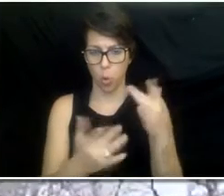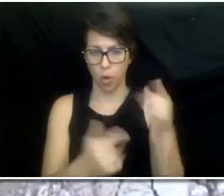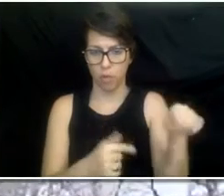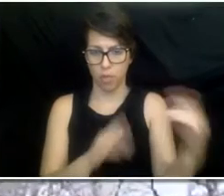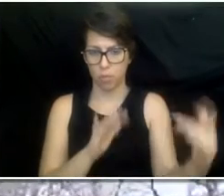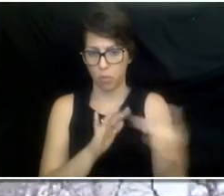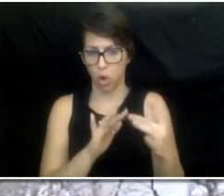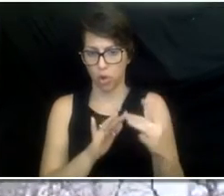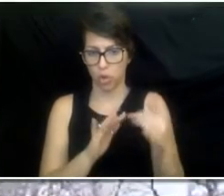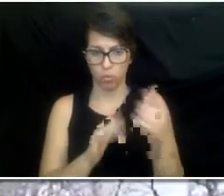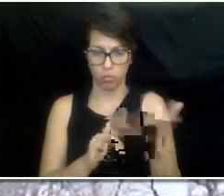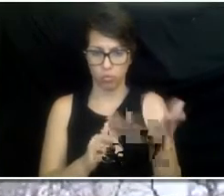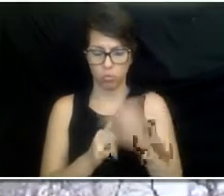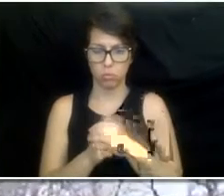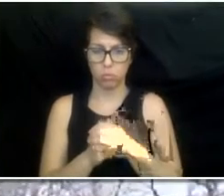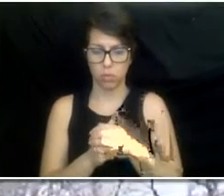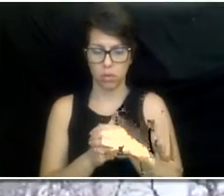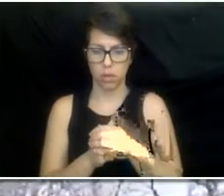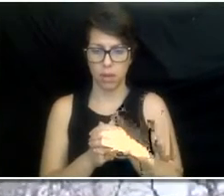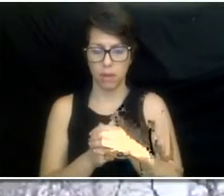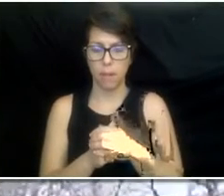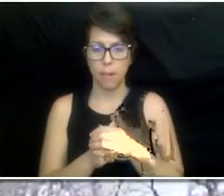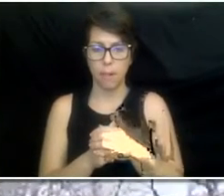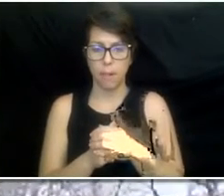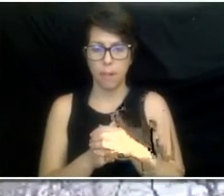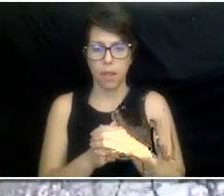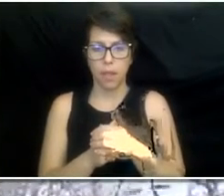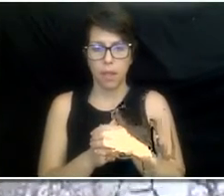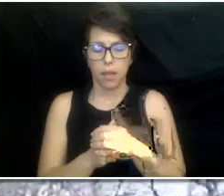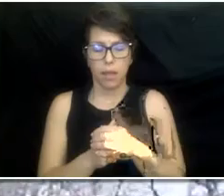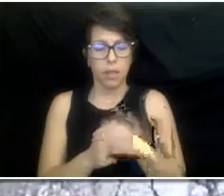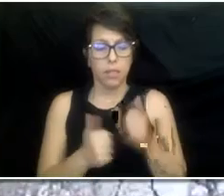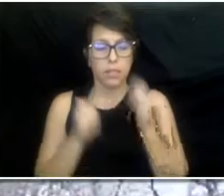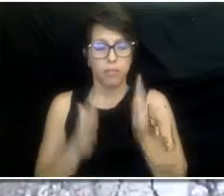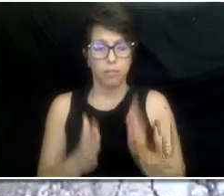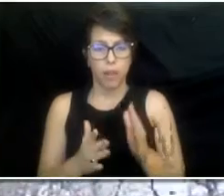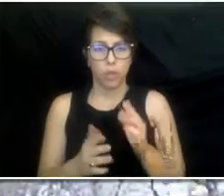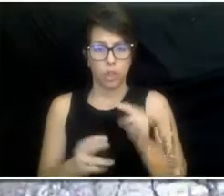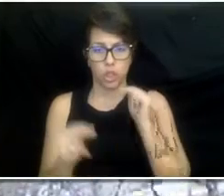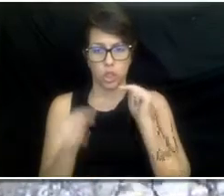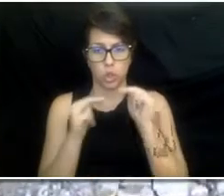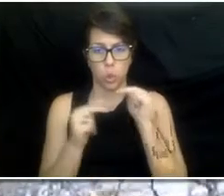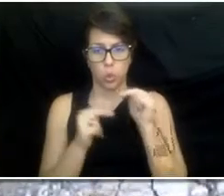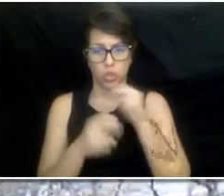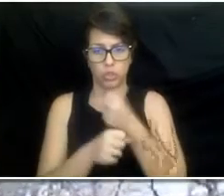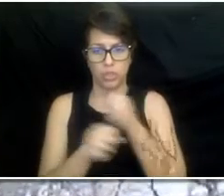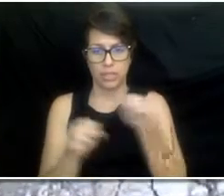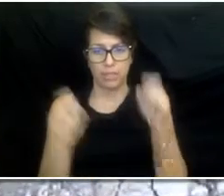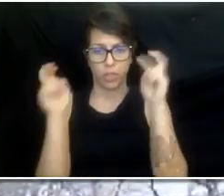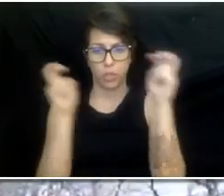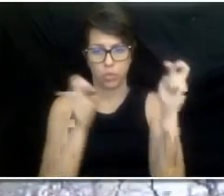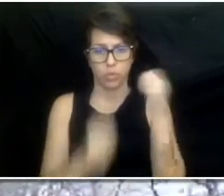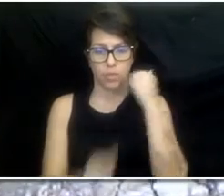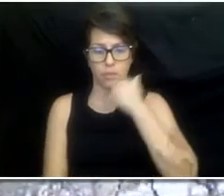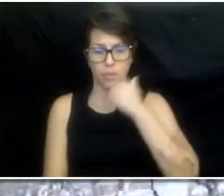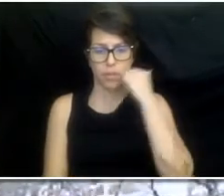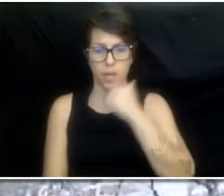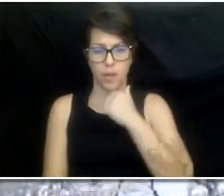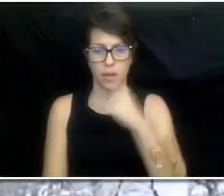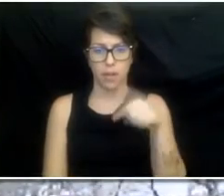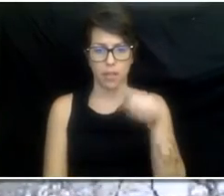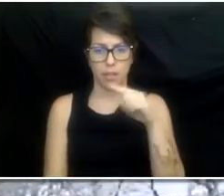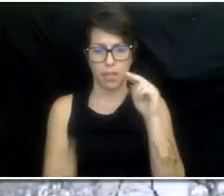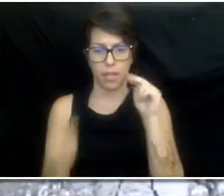us know what they need and the duration in terms of how they need it and that's what we seek to